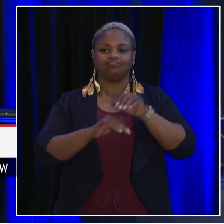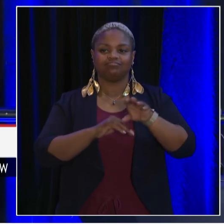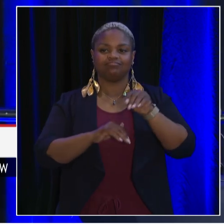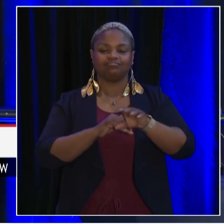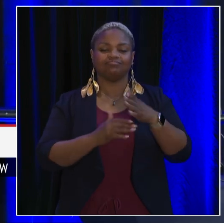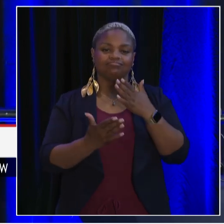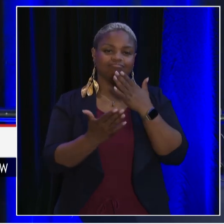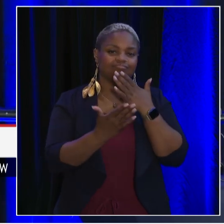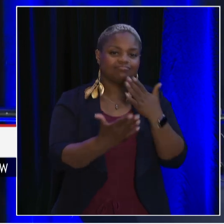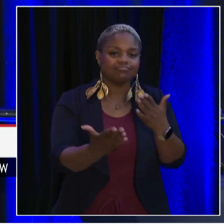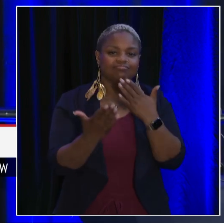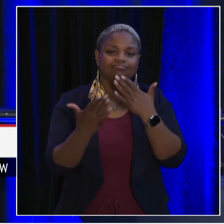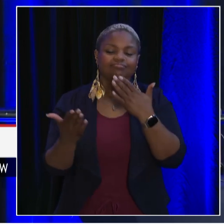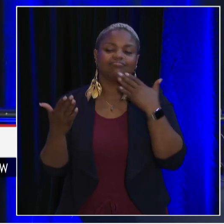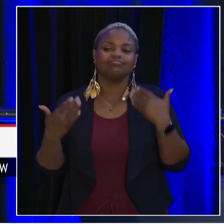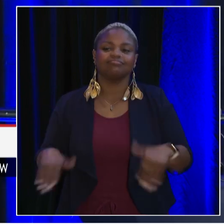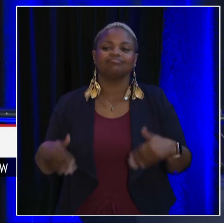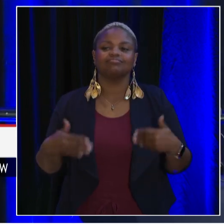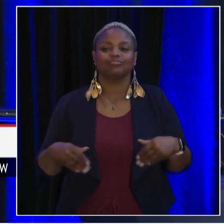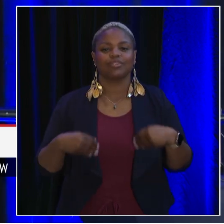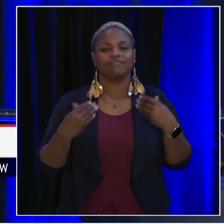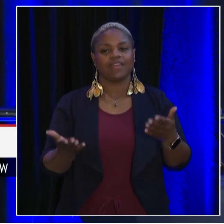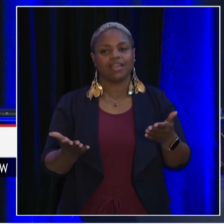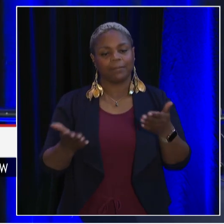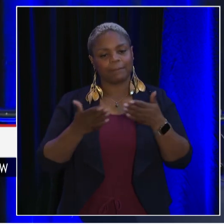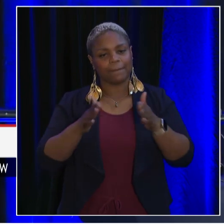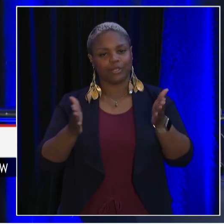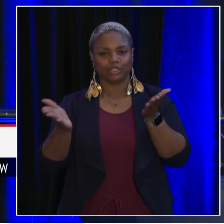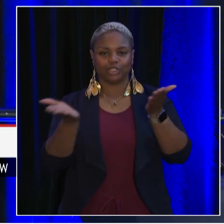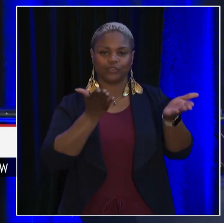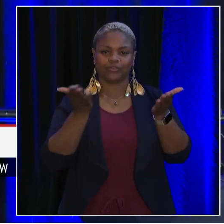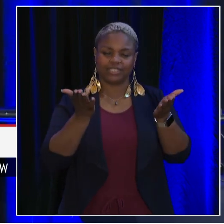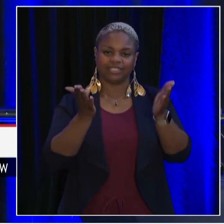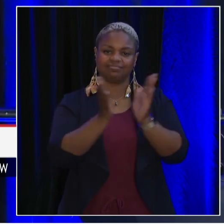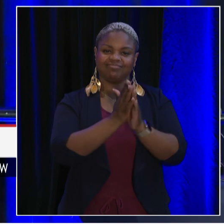so much. Give our public servants a round of applause, folks.